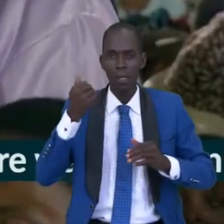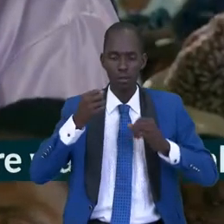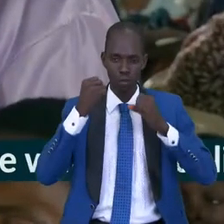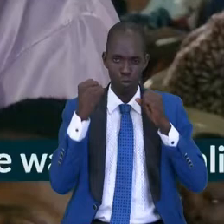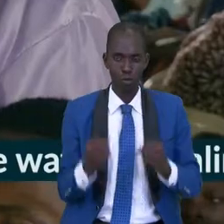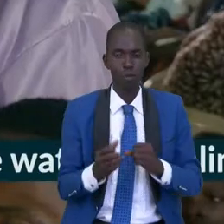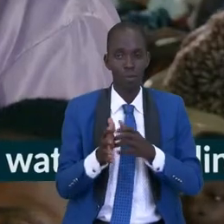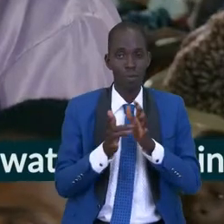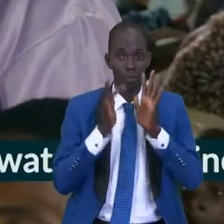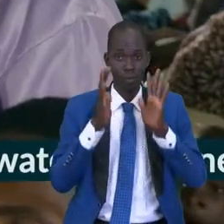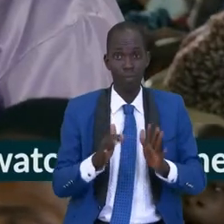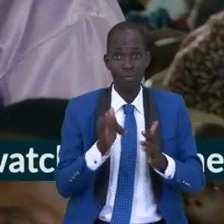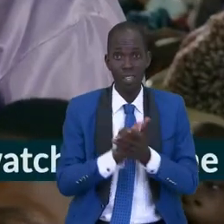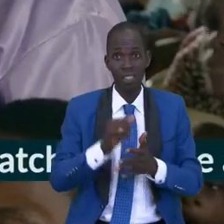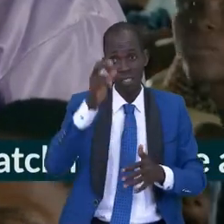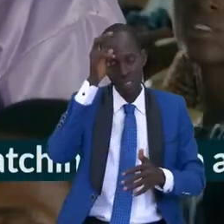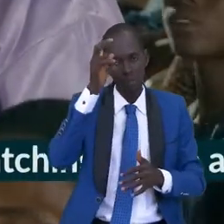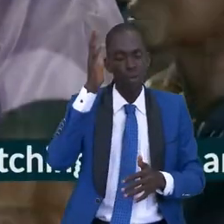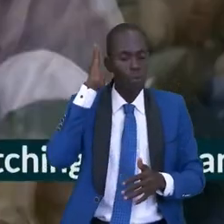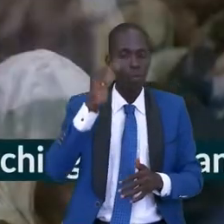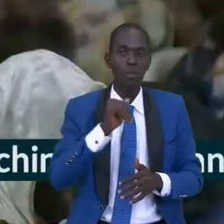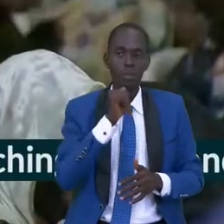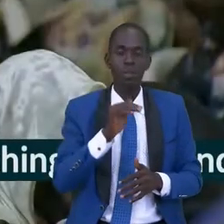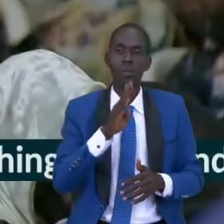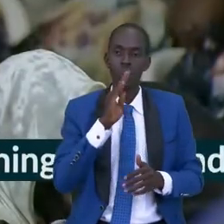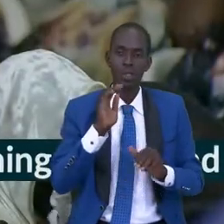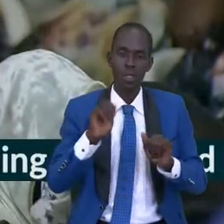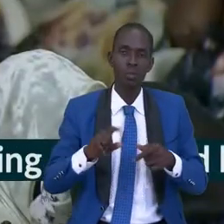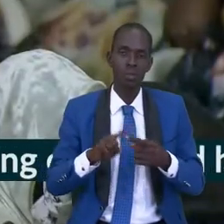now in the counseling session.